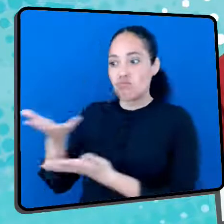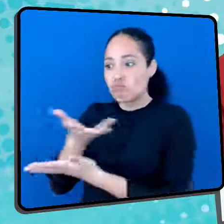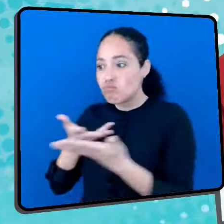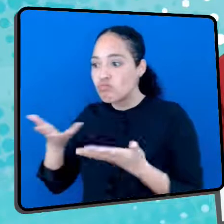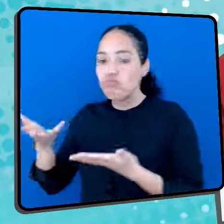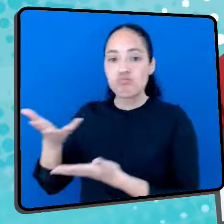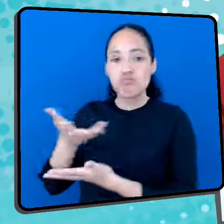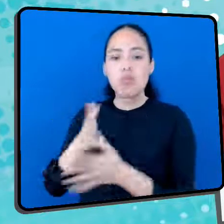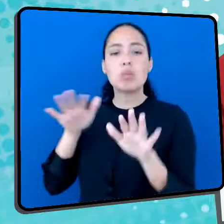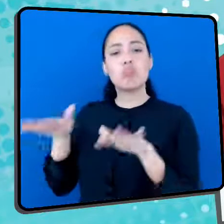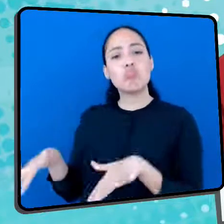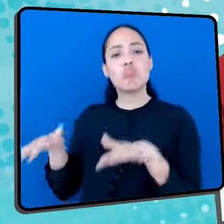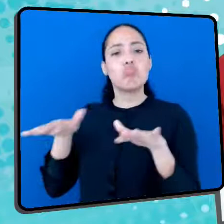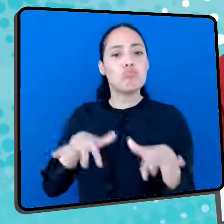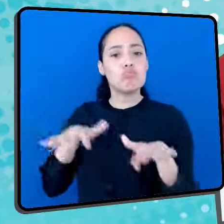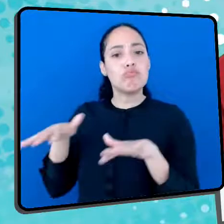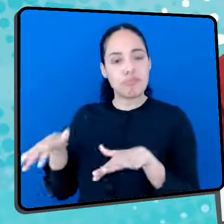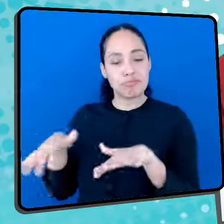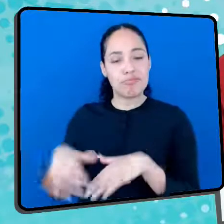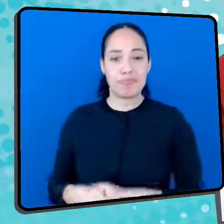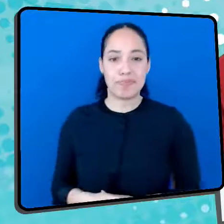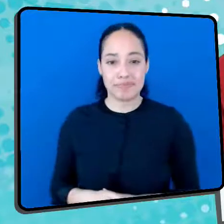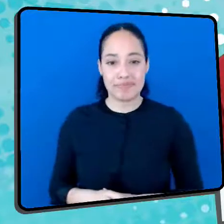if you go to